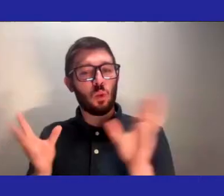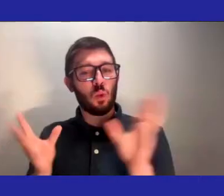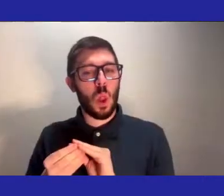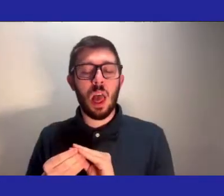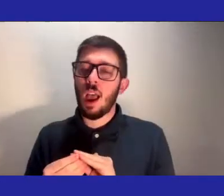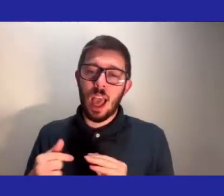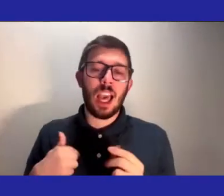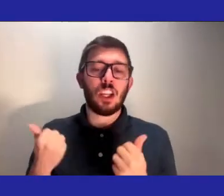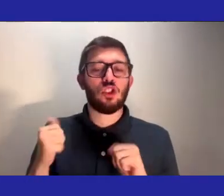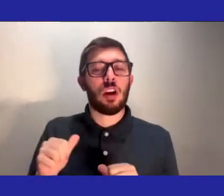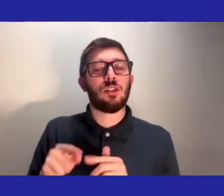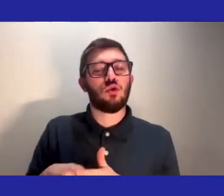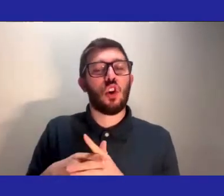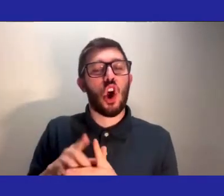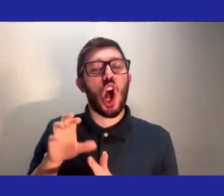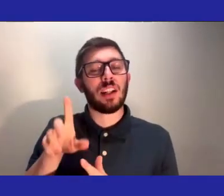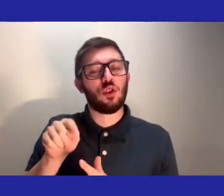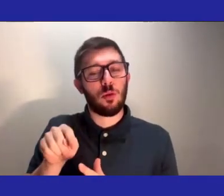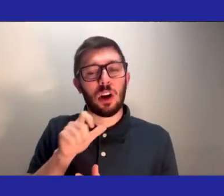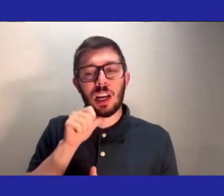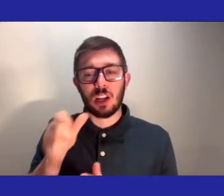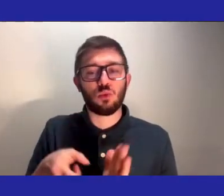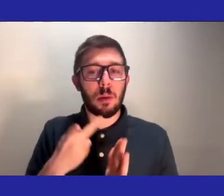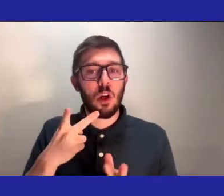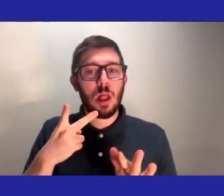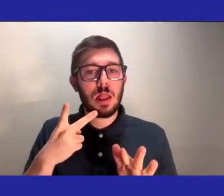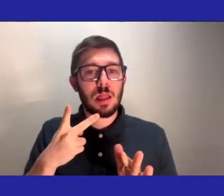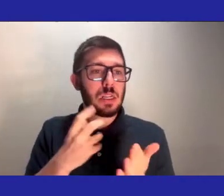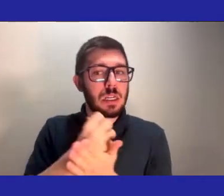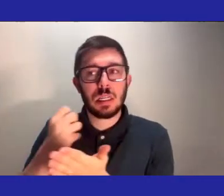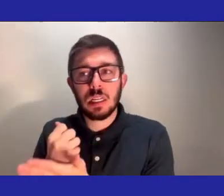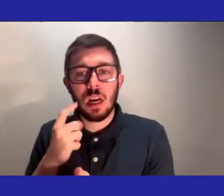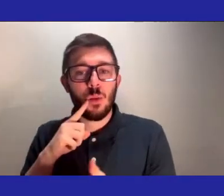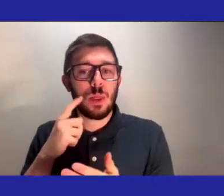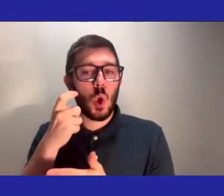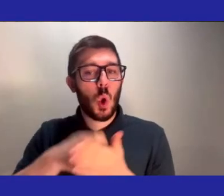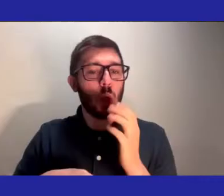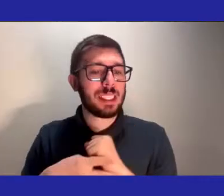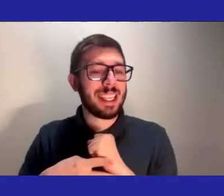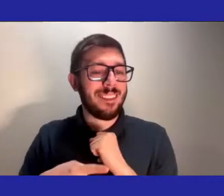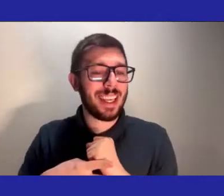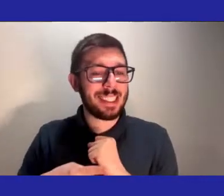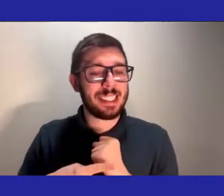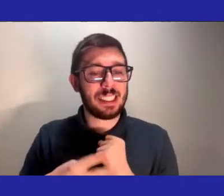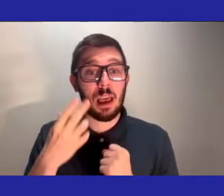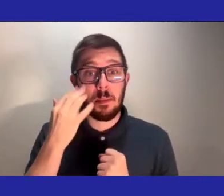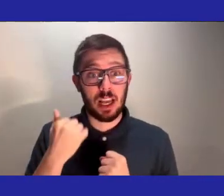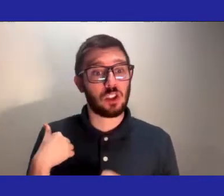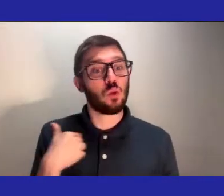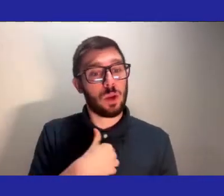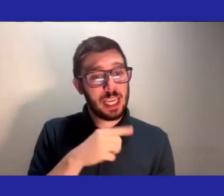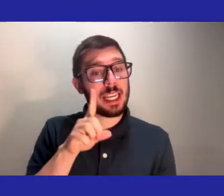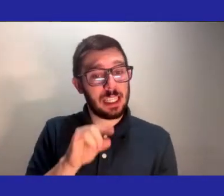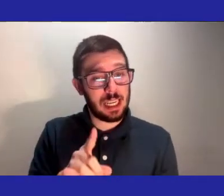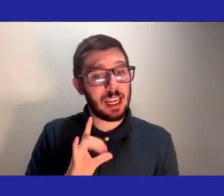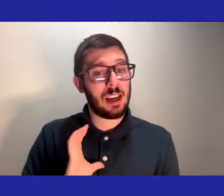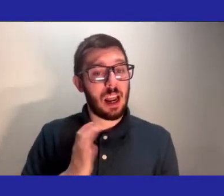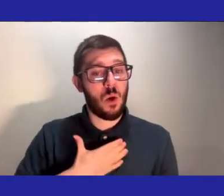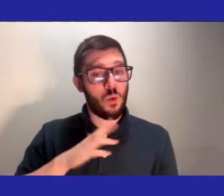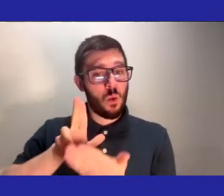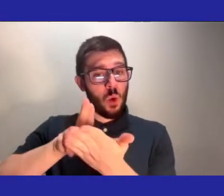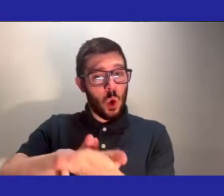of cost savings, because we actually did, you might recall here at this committee, we did our contract and we were able to pull some of